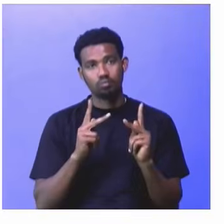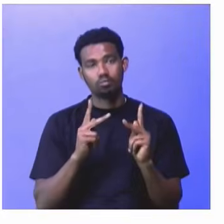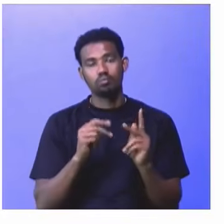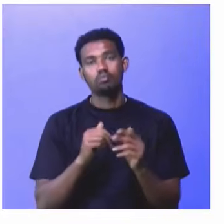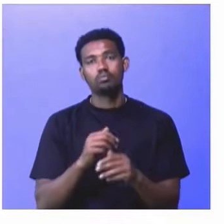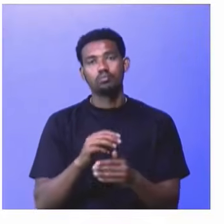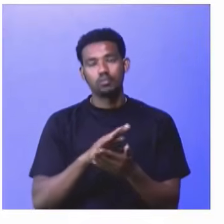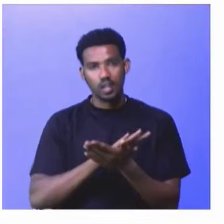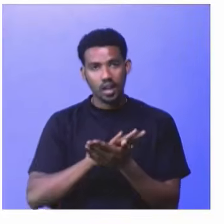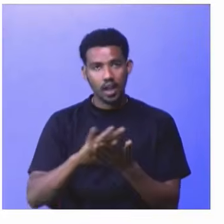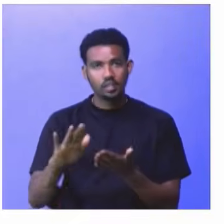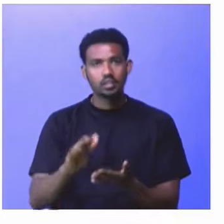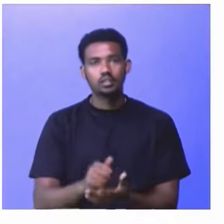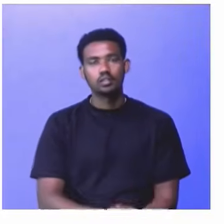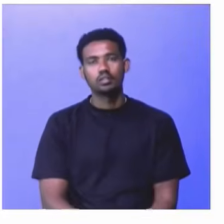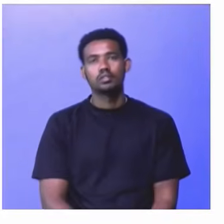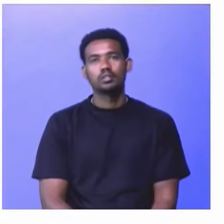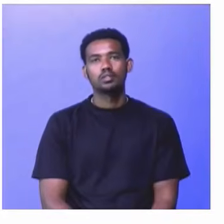nice,